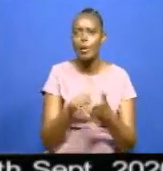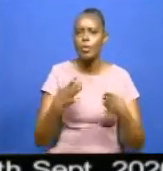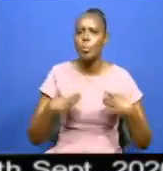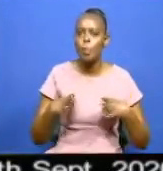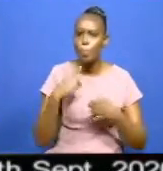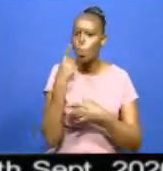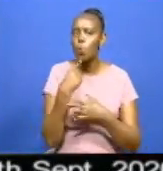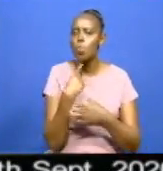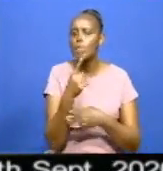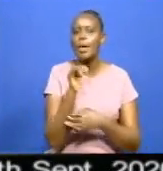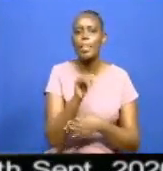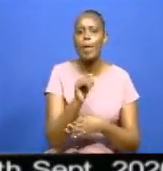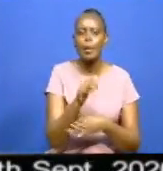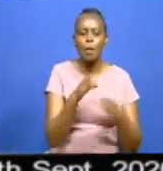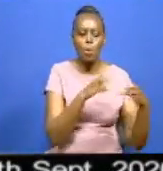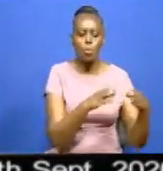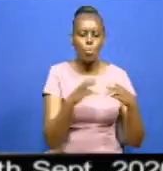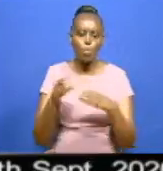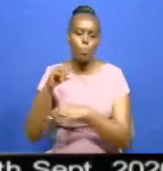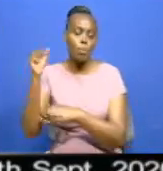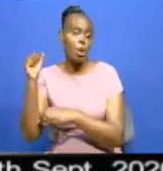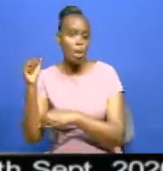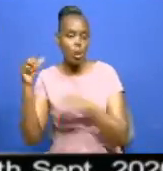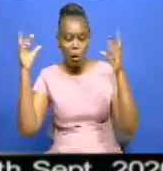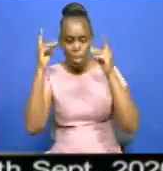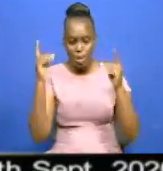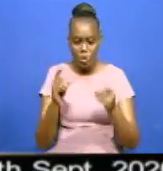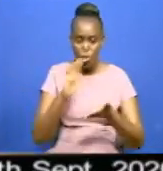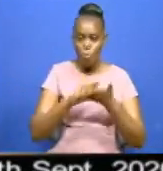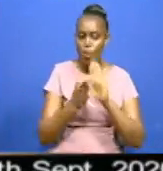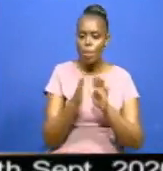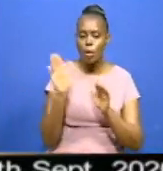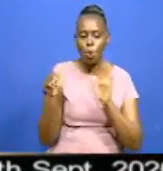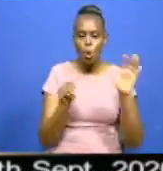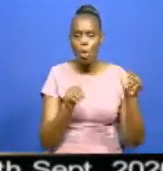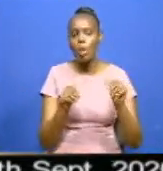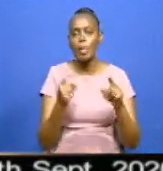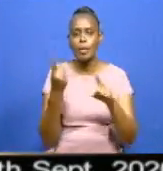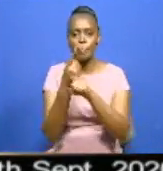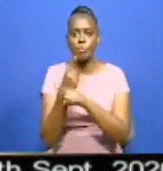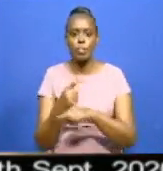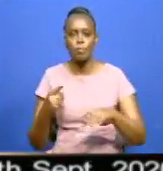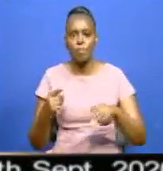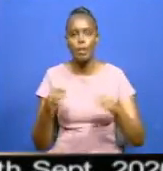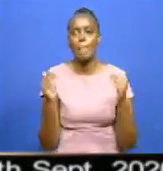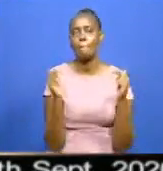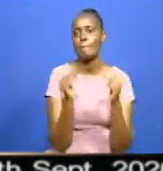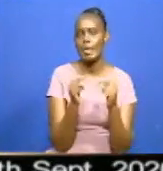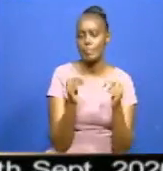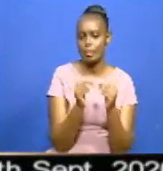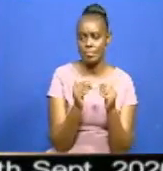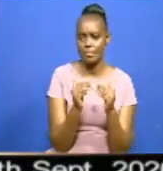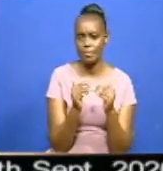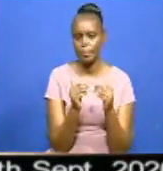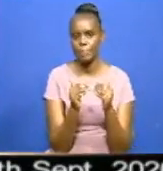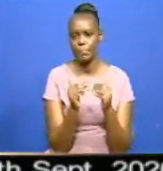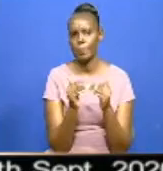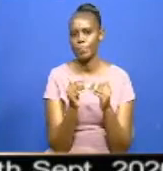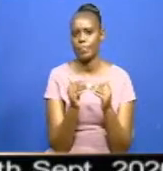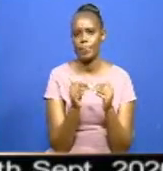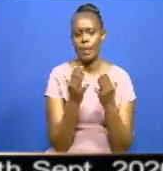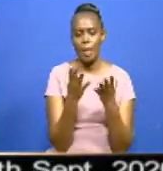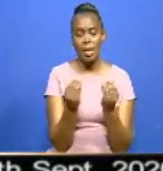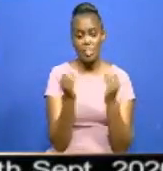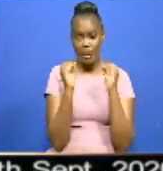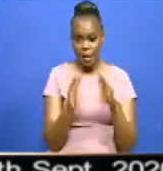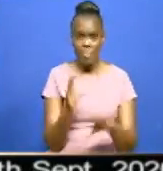who claim that parties have made a decision without calling party organ meetings. So, Mr. Speaker, this is not an easy